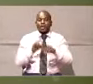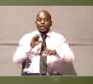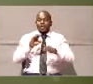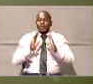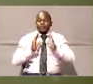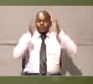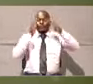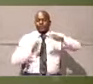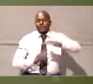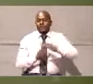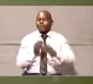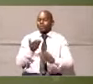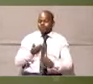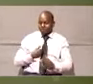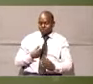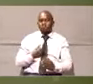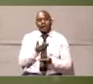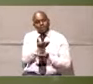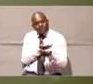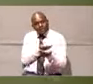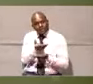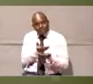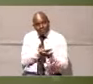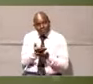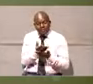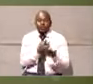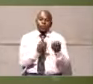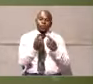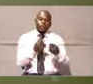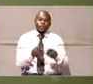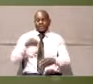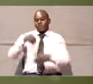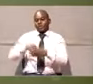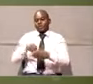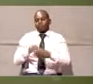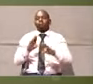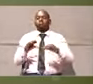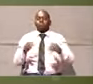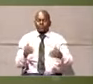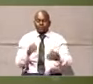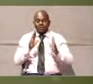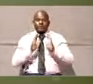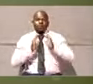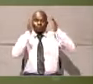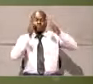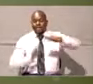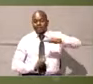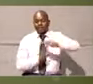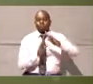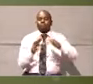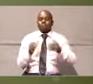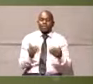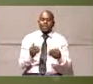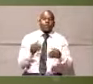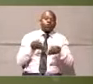Archbishop here, we do have a dialogue. And of course, as we talk about the elections of the Archbishops, the way they